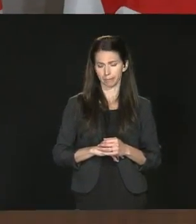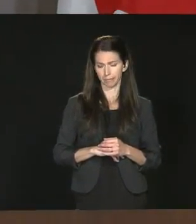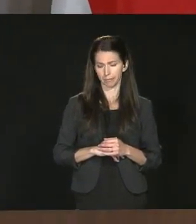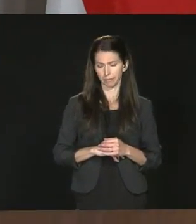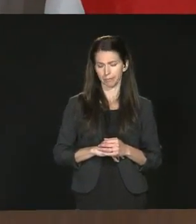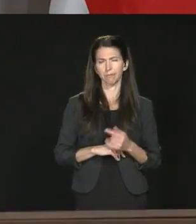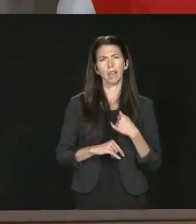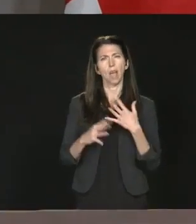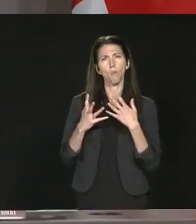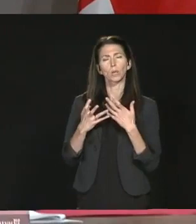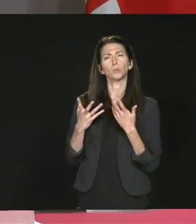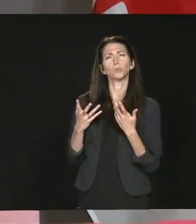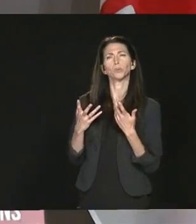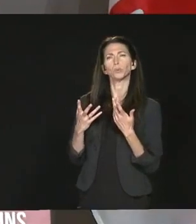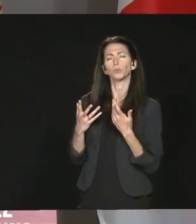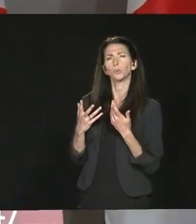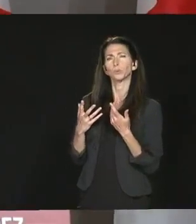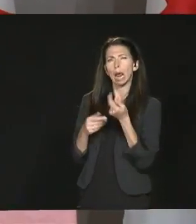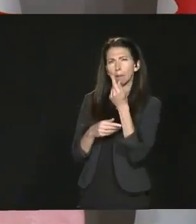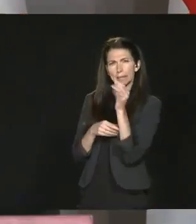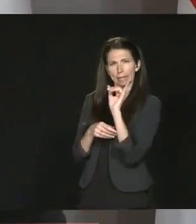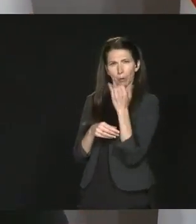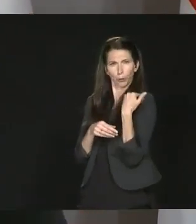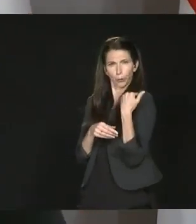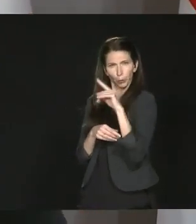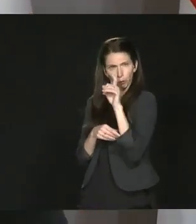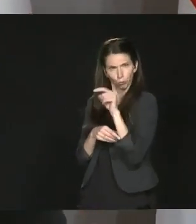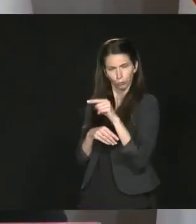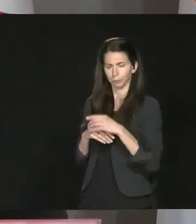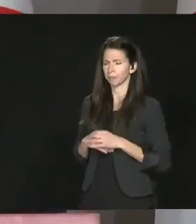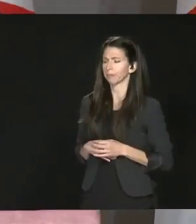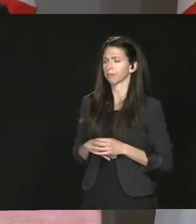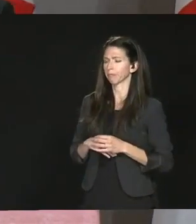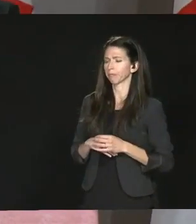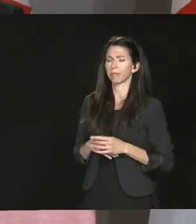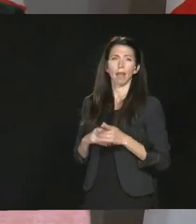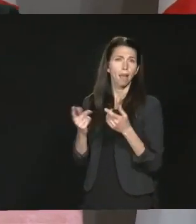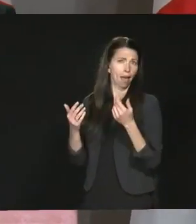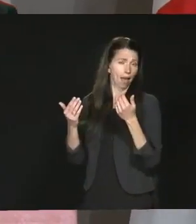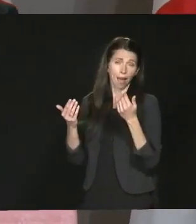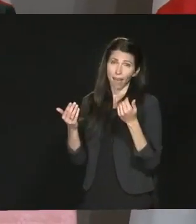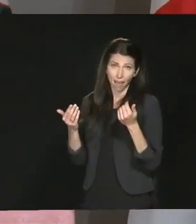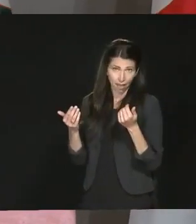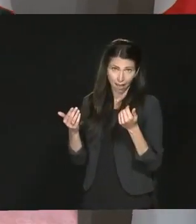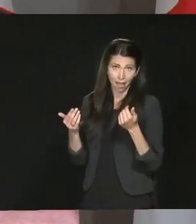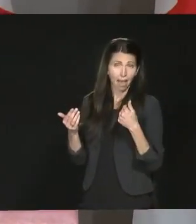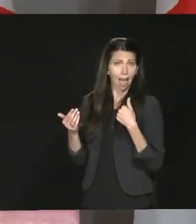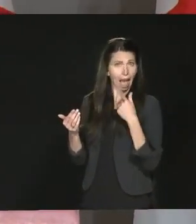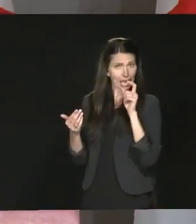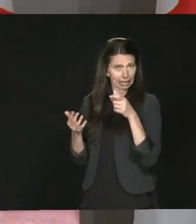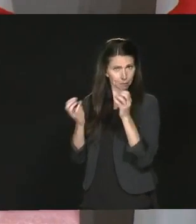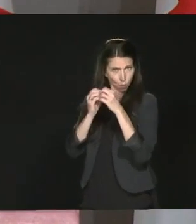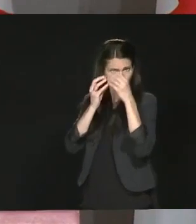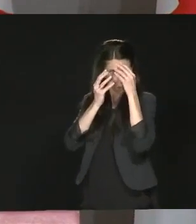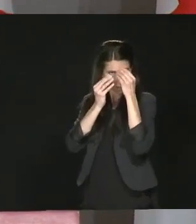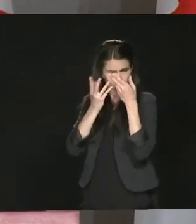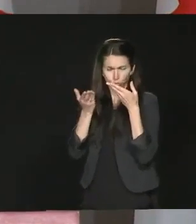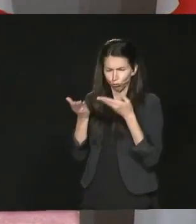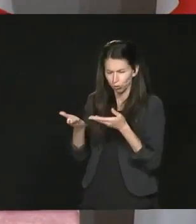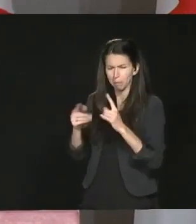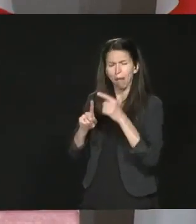So I don't know as much as he does from this file. So could you explain to me that